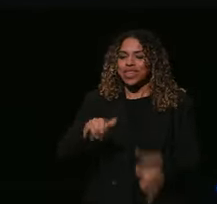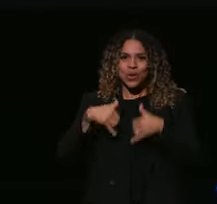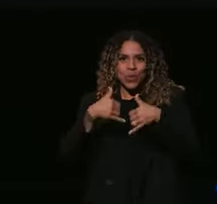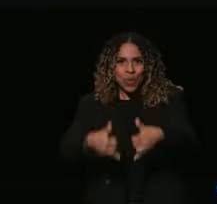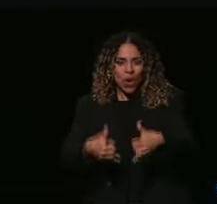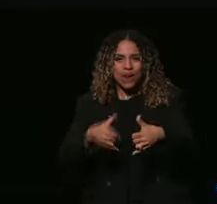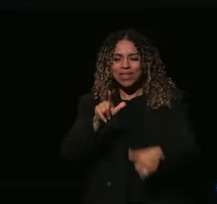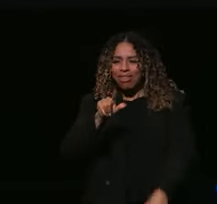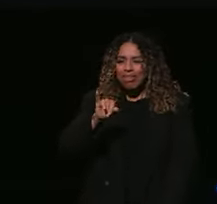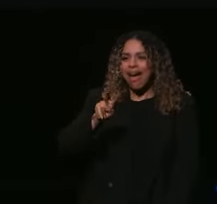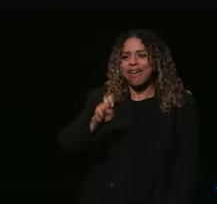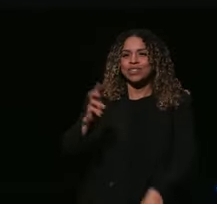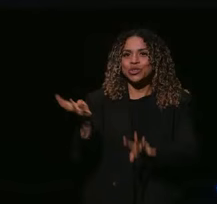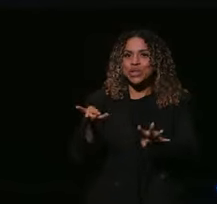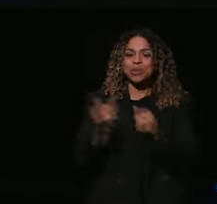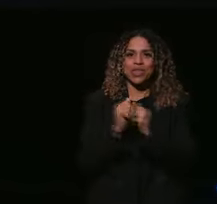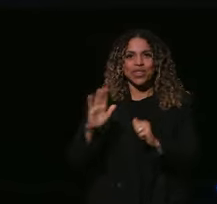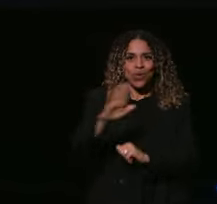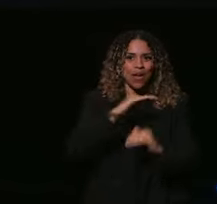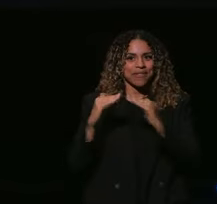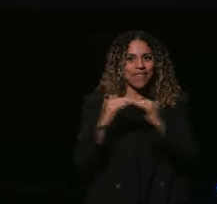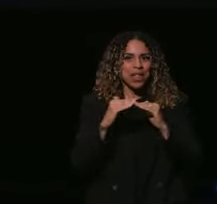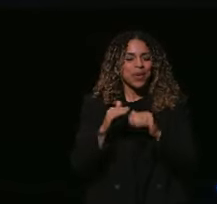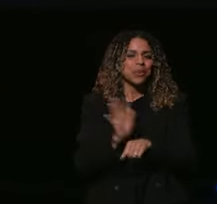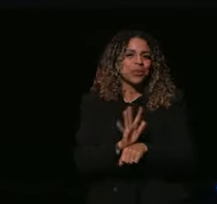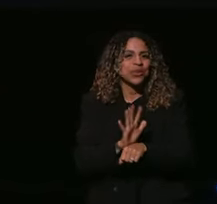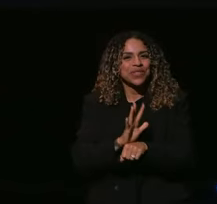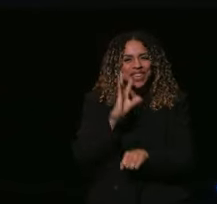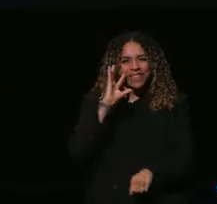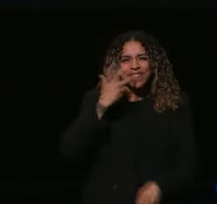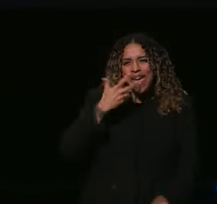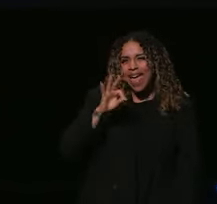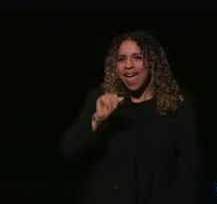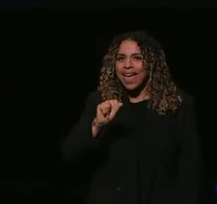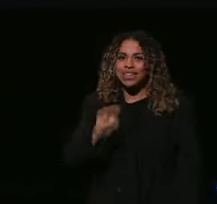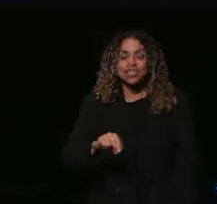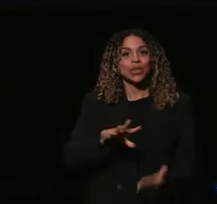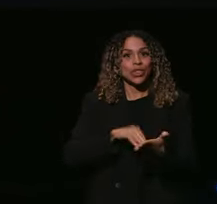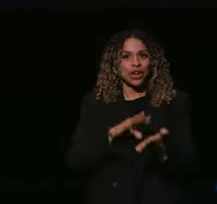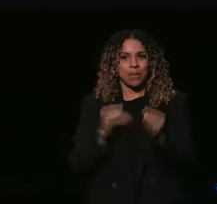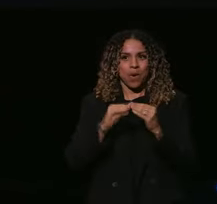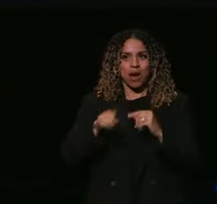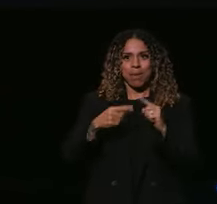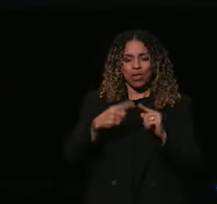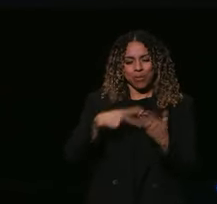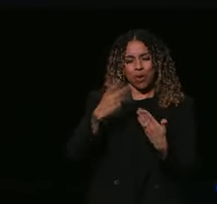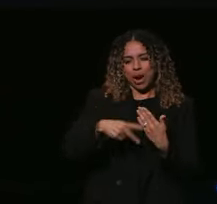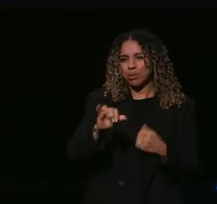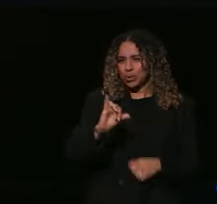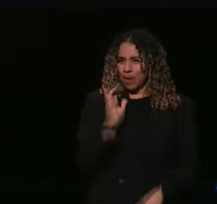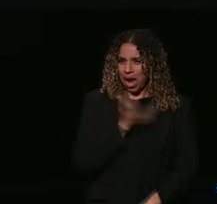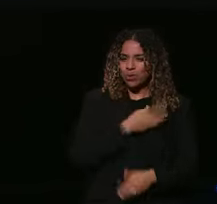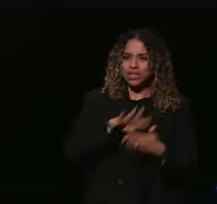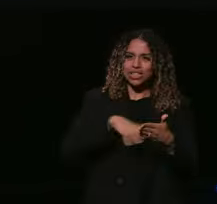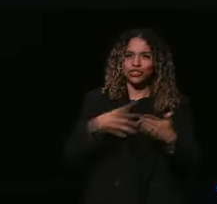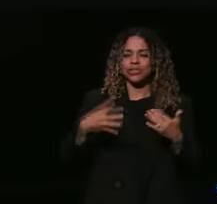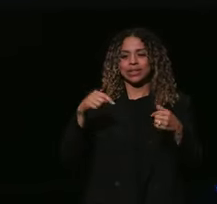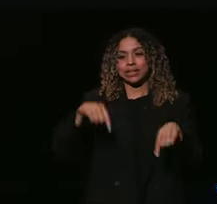fellow movie fans. You can learn more about those programs and the rest of our programming season this spring